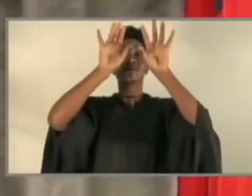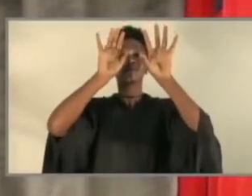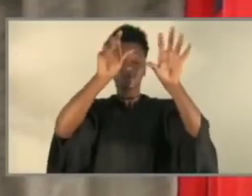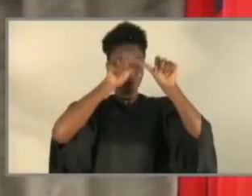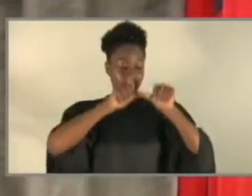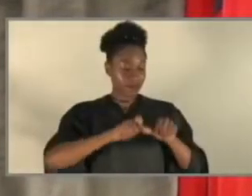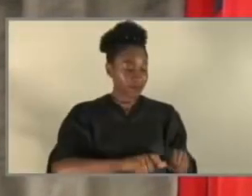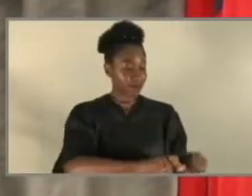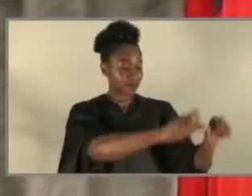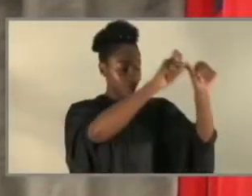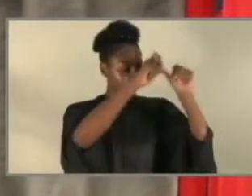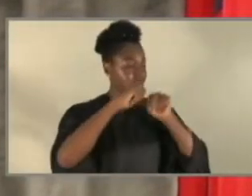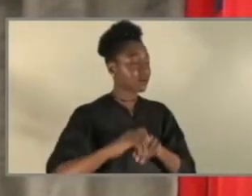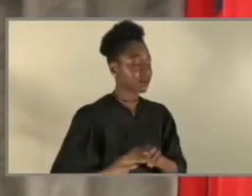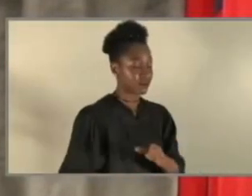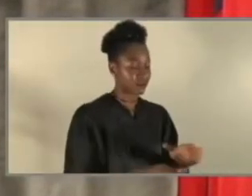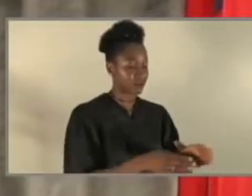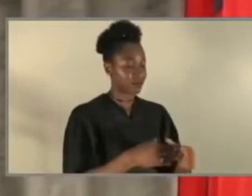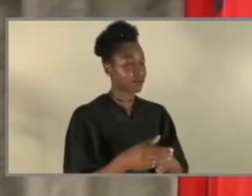banner yet